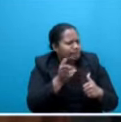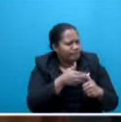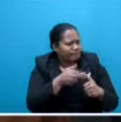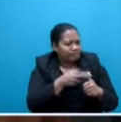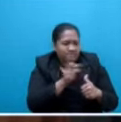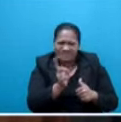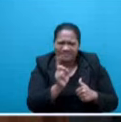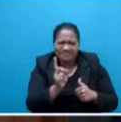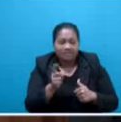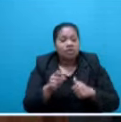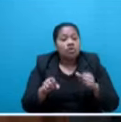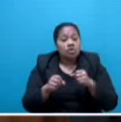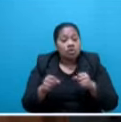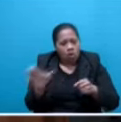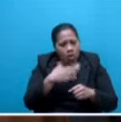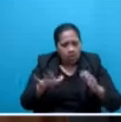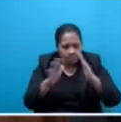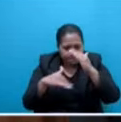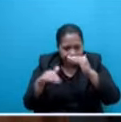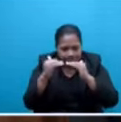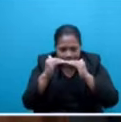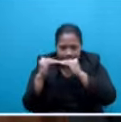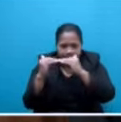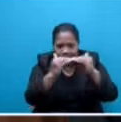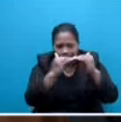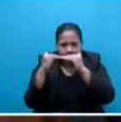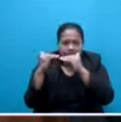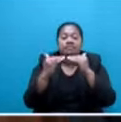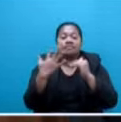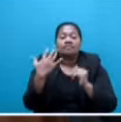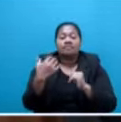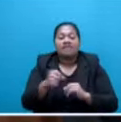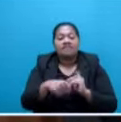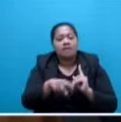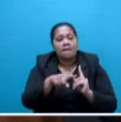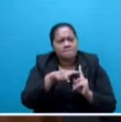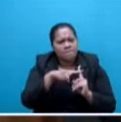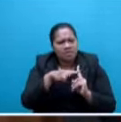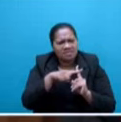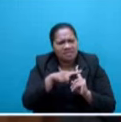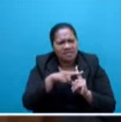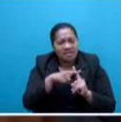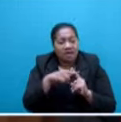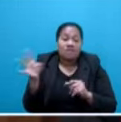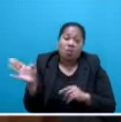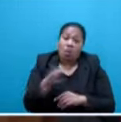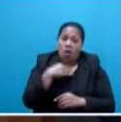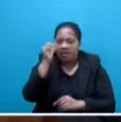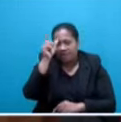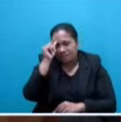developing policies that have positive spillover on each and every Fijian's